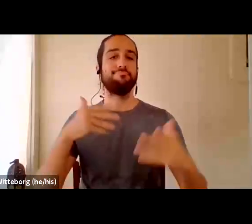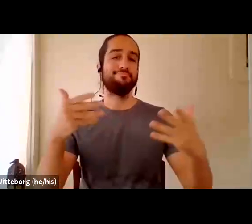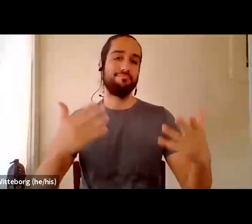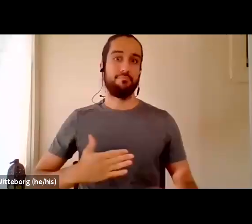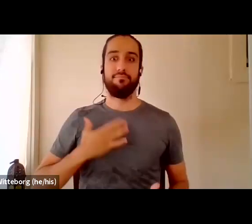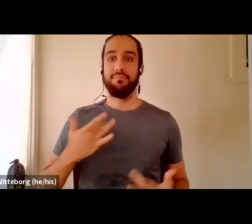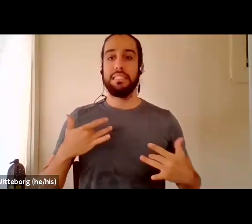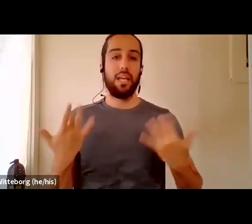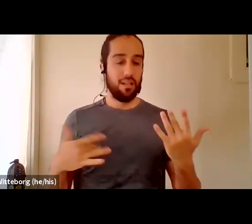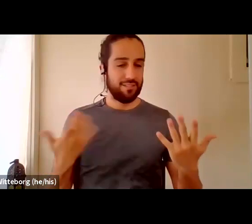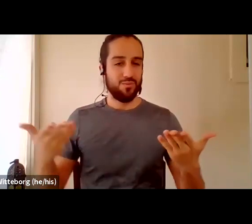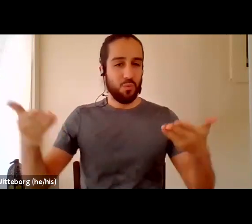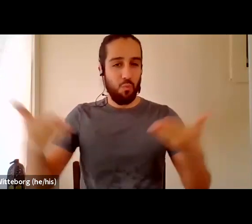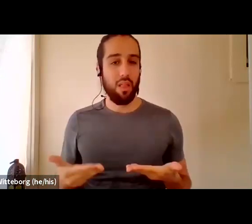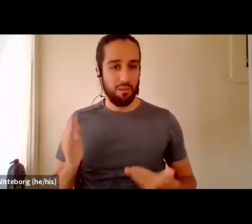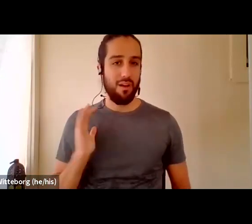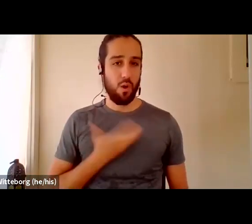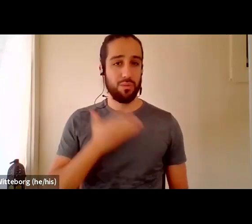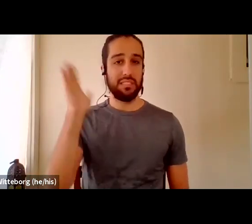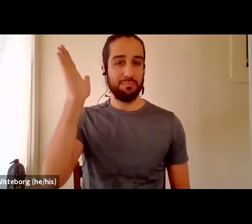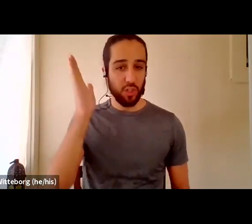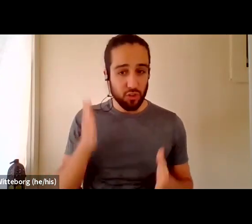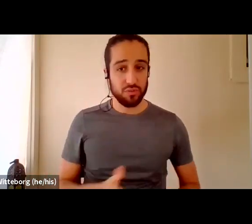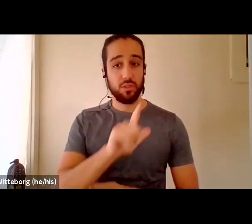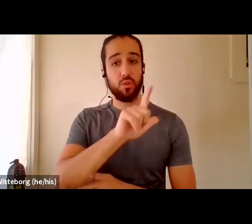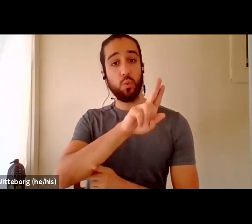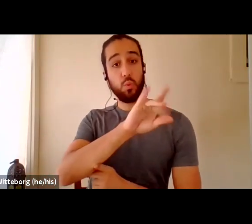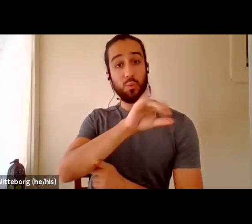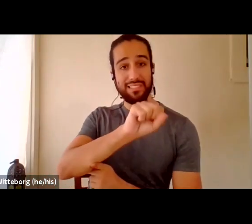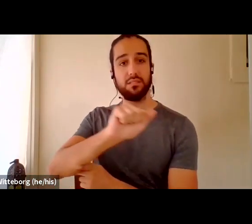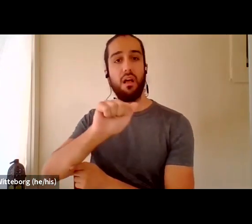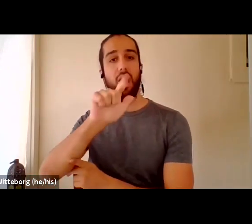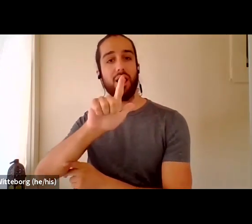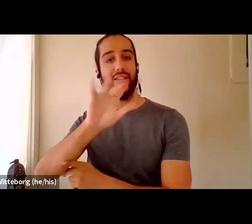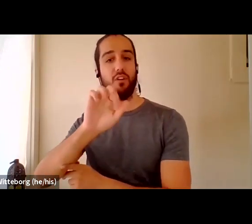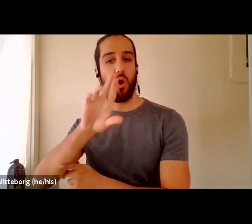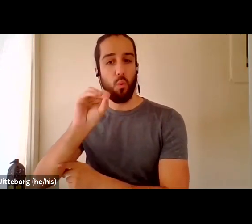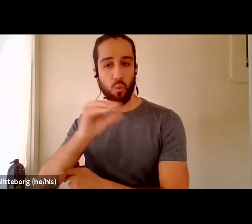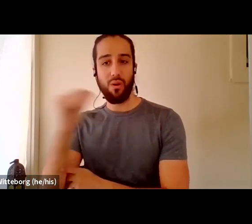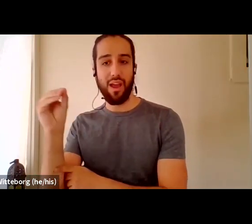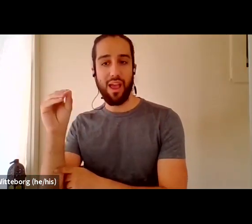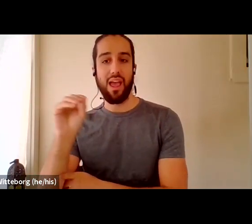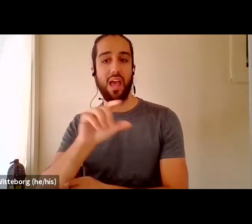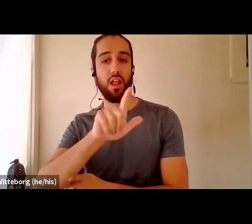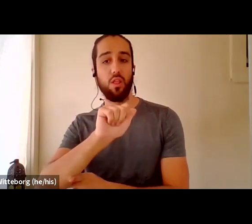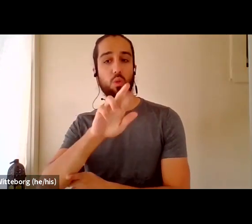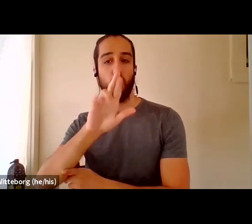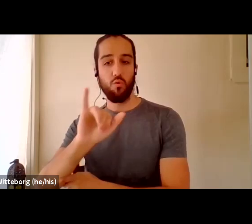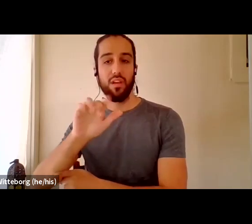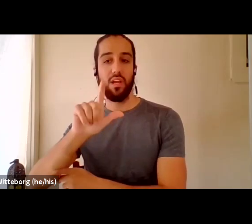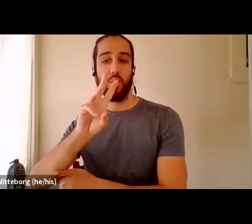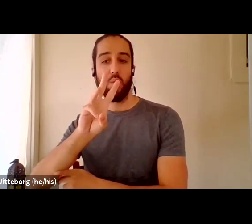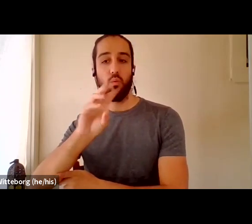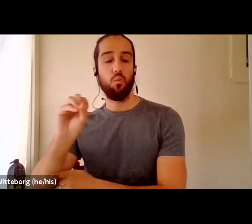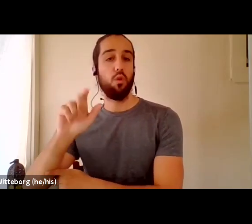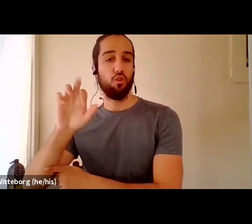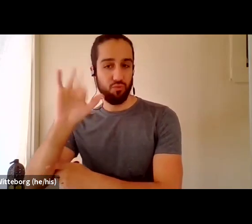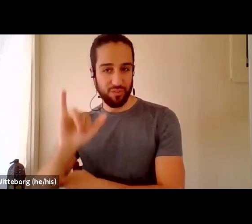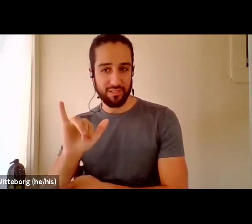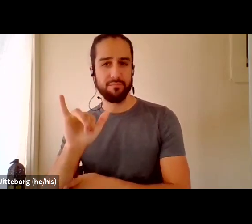today, Luis Alfaro and Laurie Woolery. We asked them to talk together today about their work with their communities and how it's